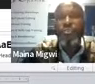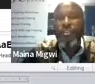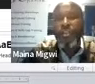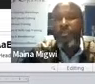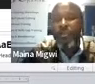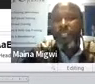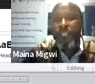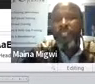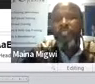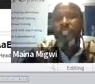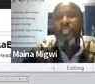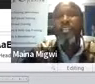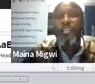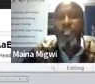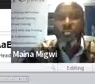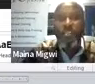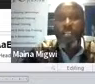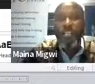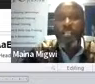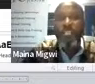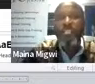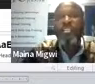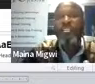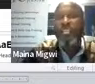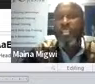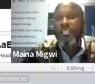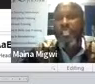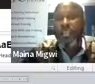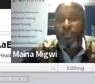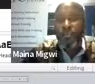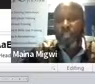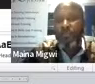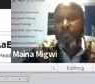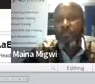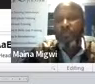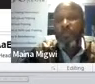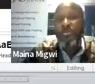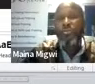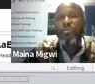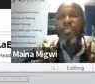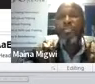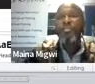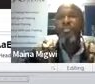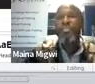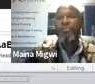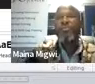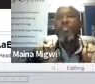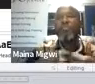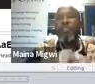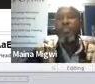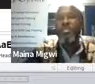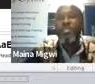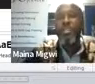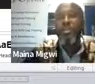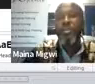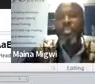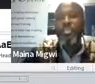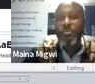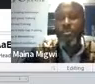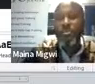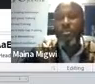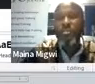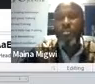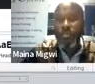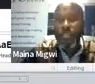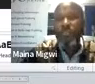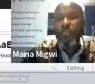a neutral third party, in the name of the judge, decides the outcome. So what happens is that we submit our